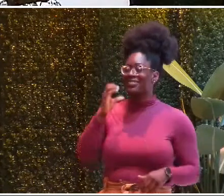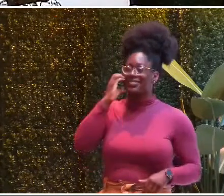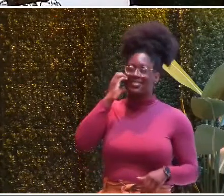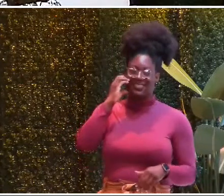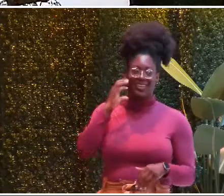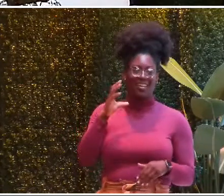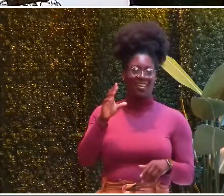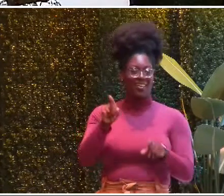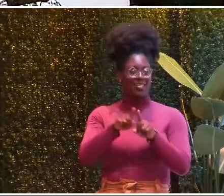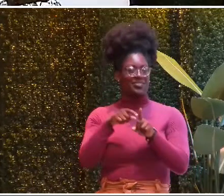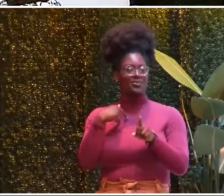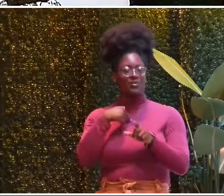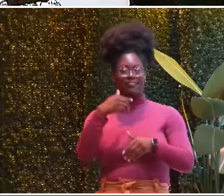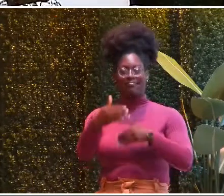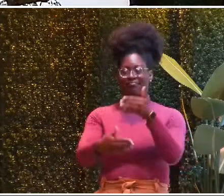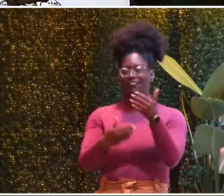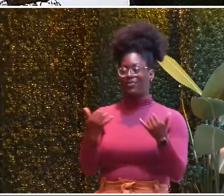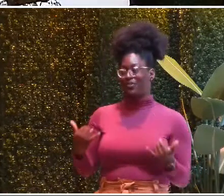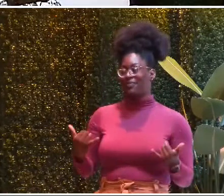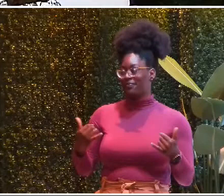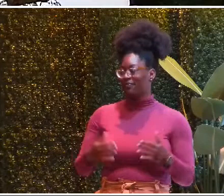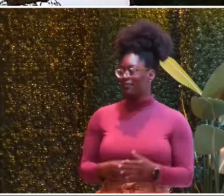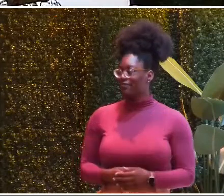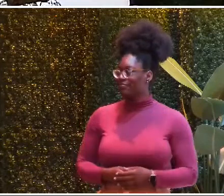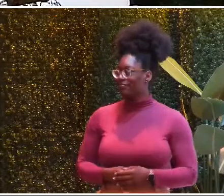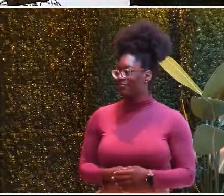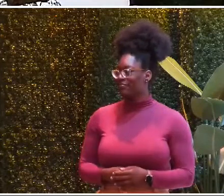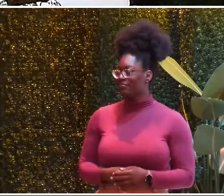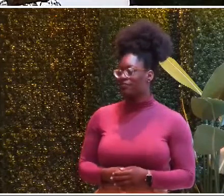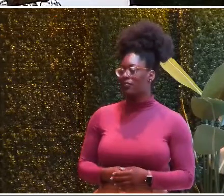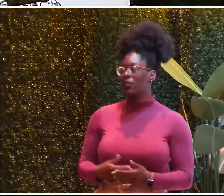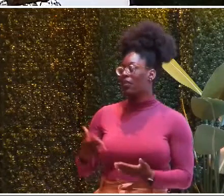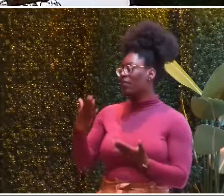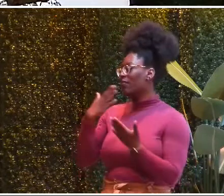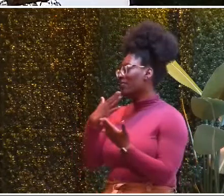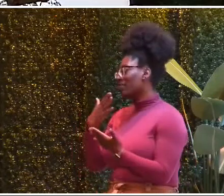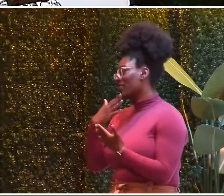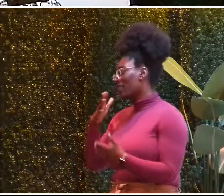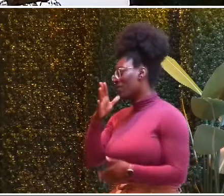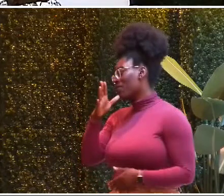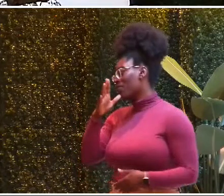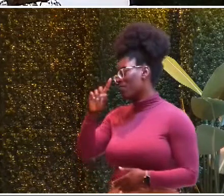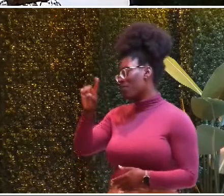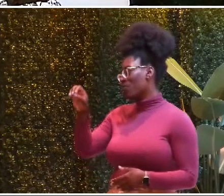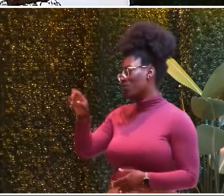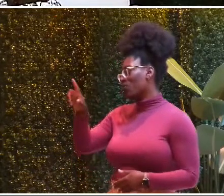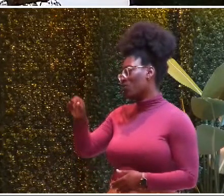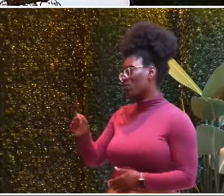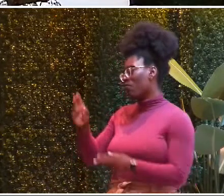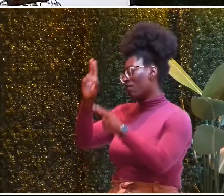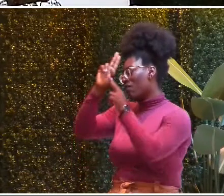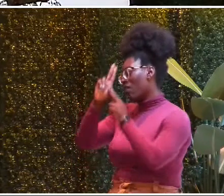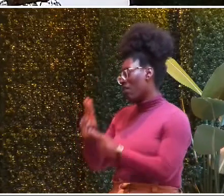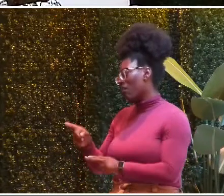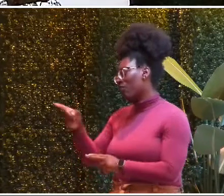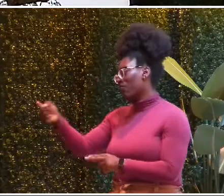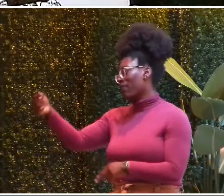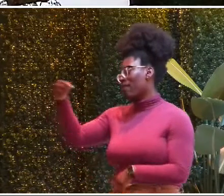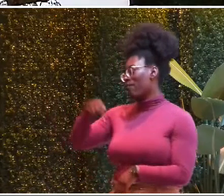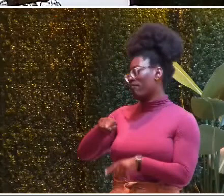Let's see. Thank you dearly, Mama Zola. We are honored to have you as our spiritual attendant.